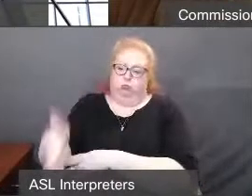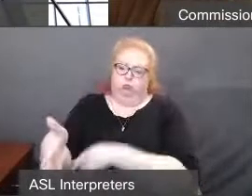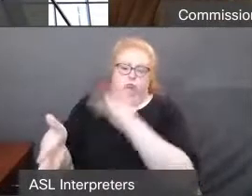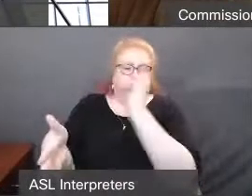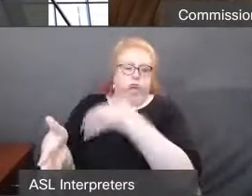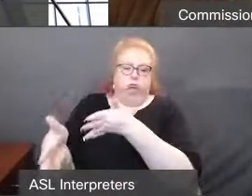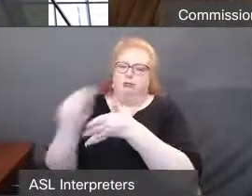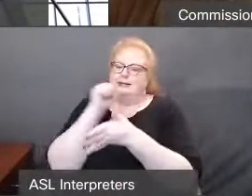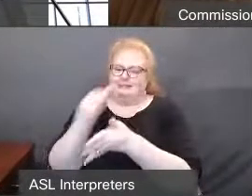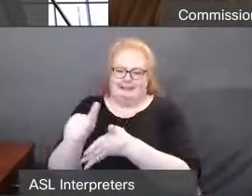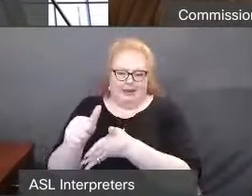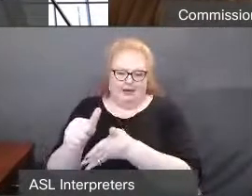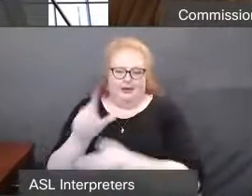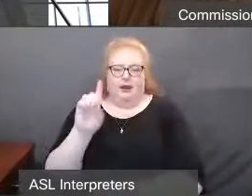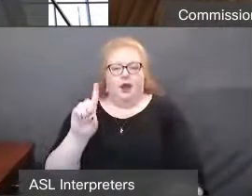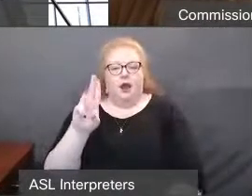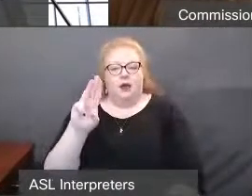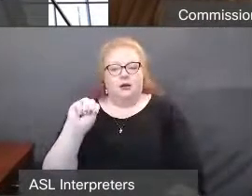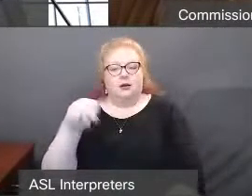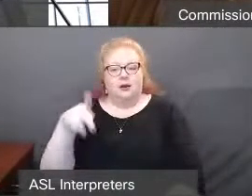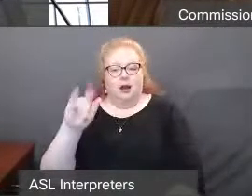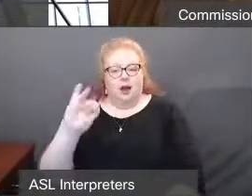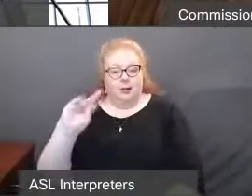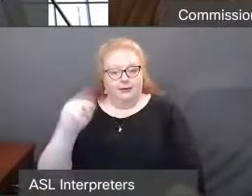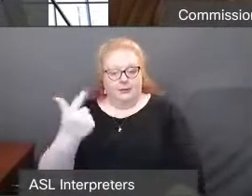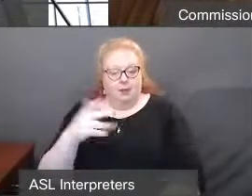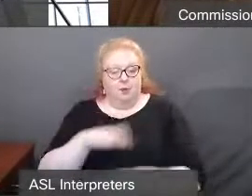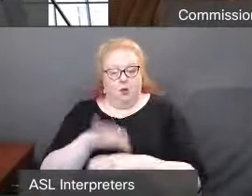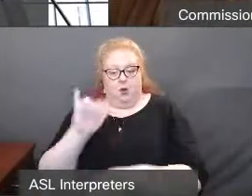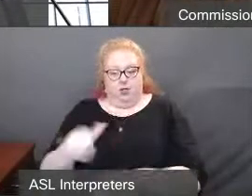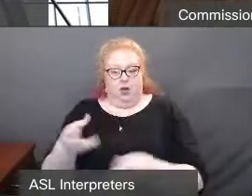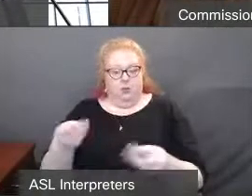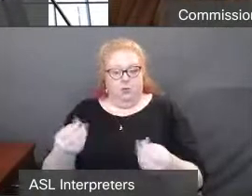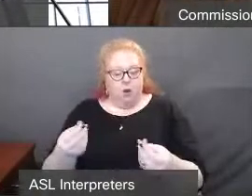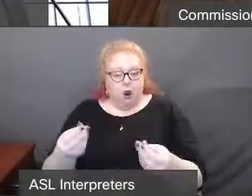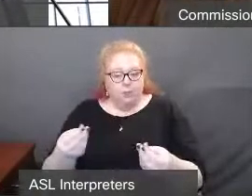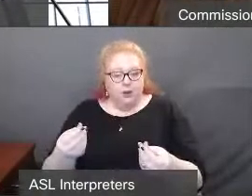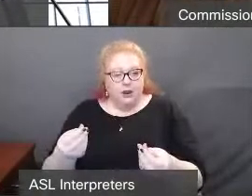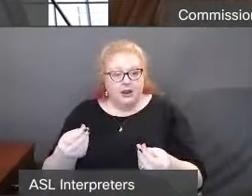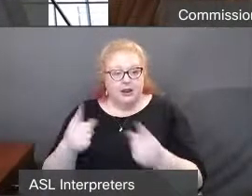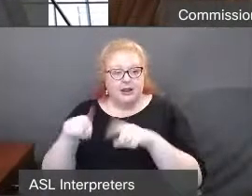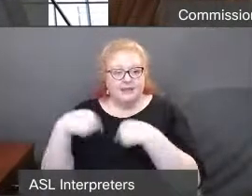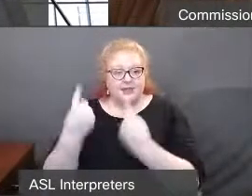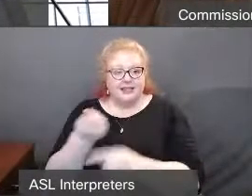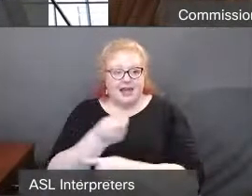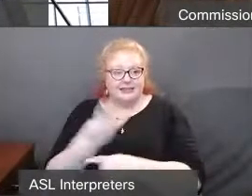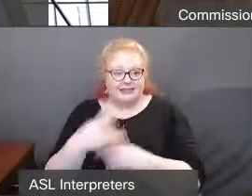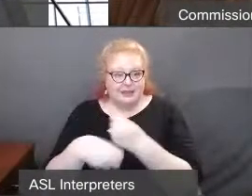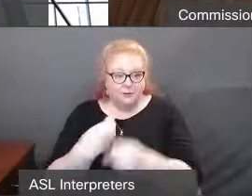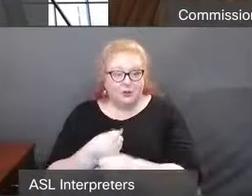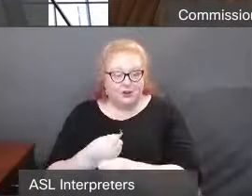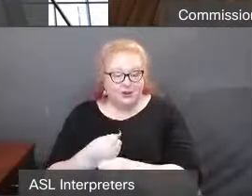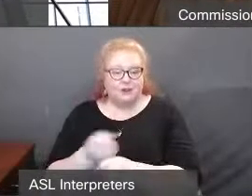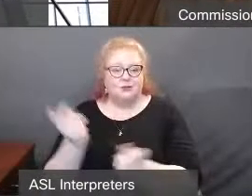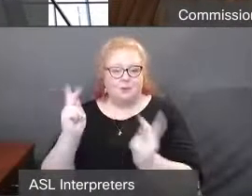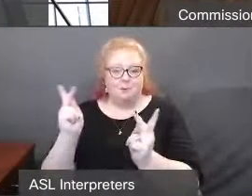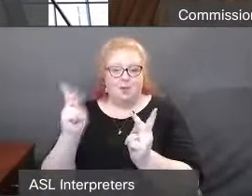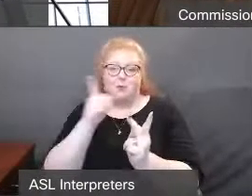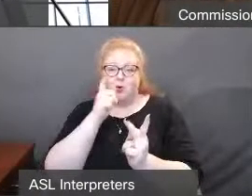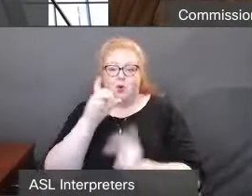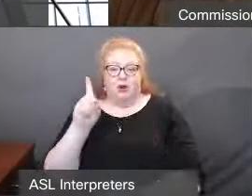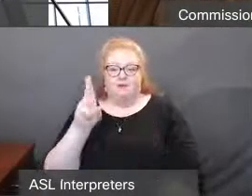The dumping that's been occurred in that property or on that property in the last several years,